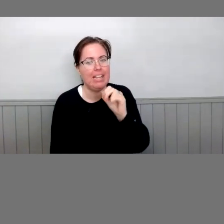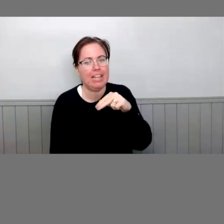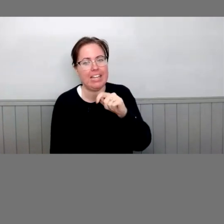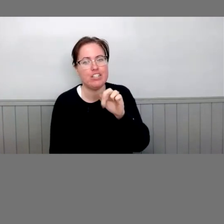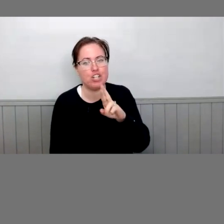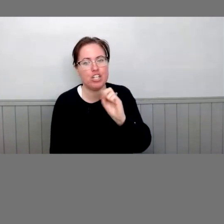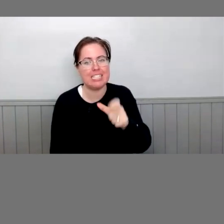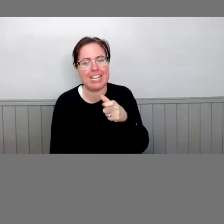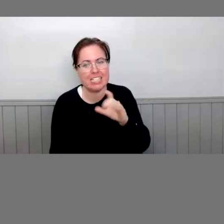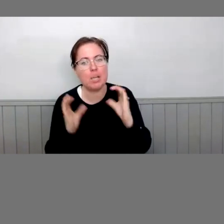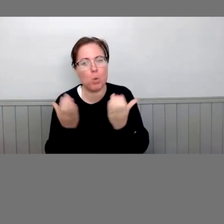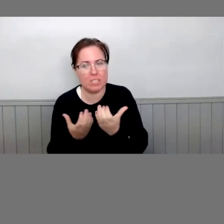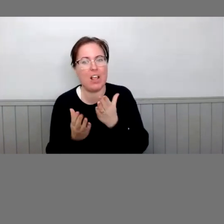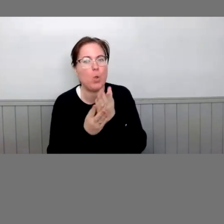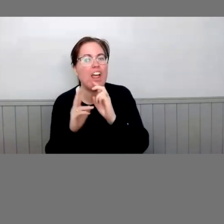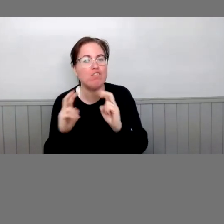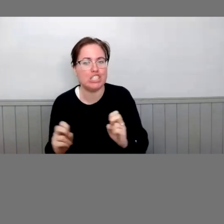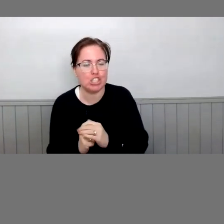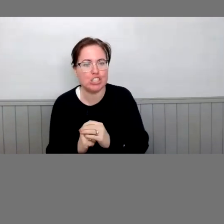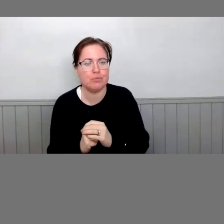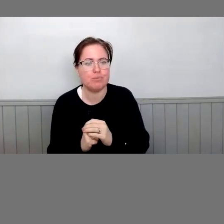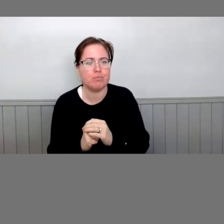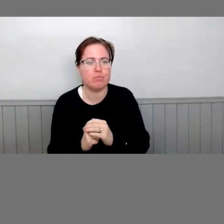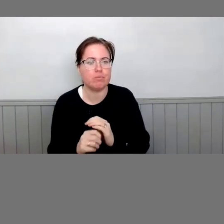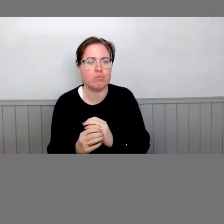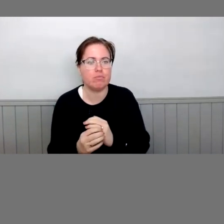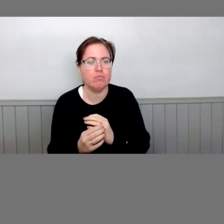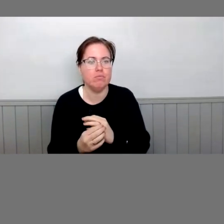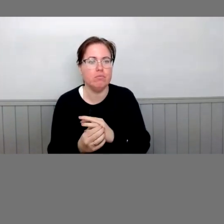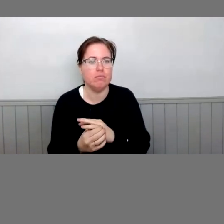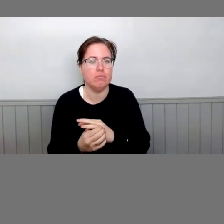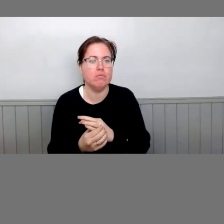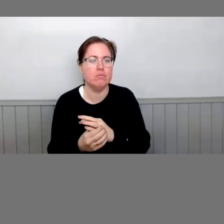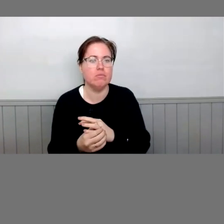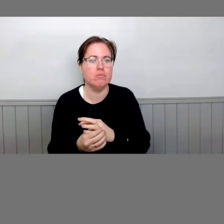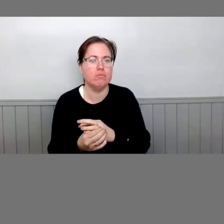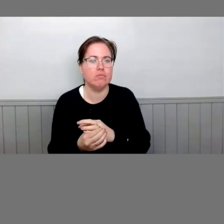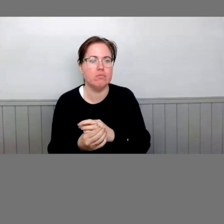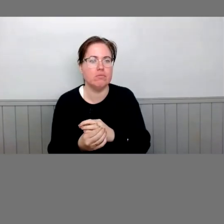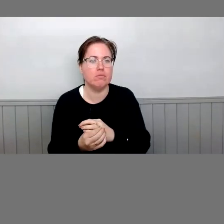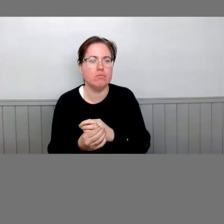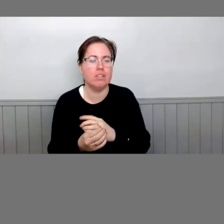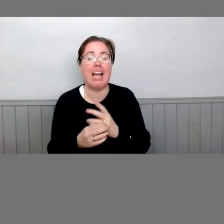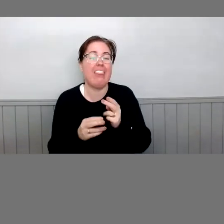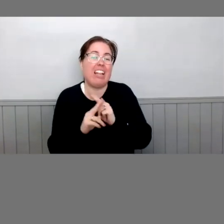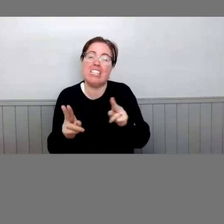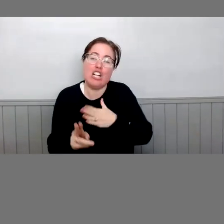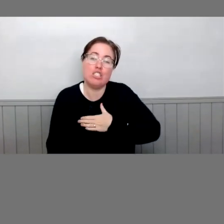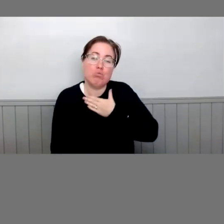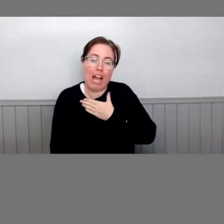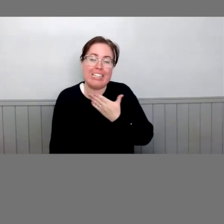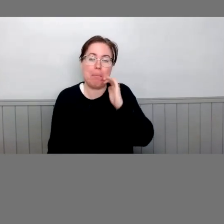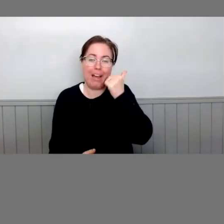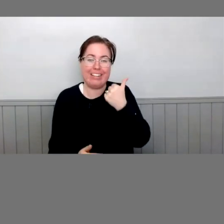across the research anyway, which isn't something that is kind of surprising in the context of knowing